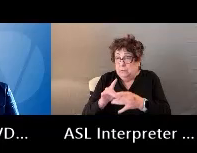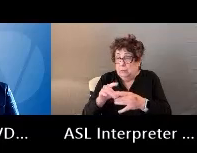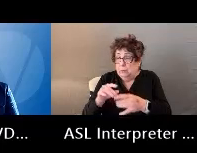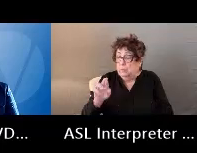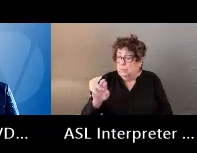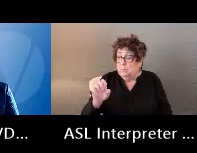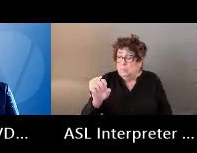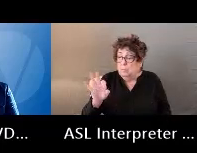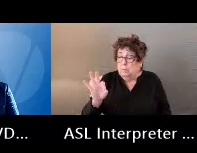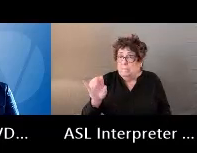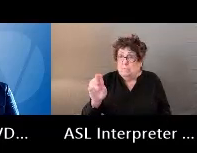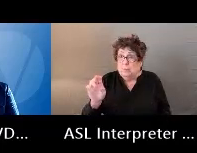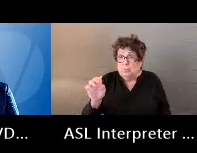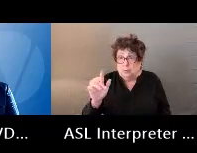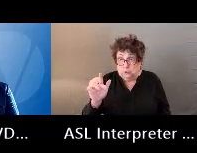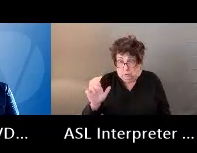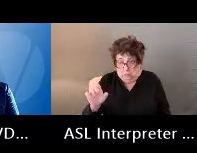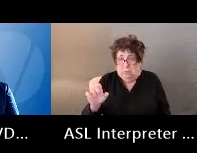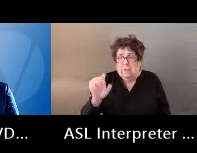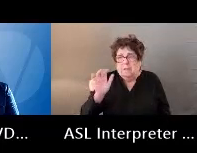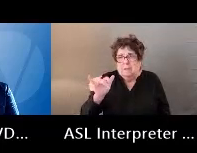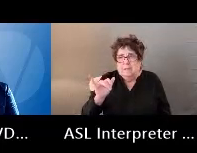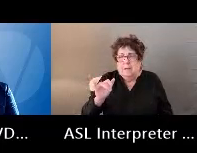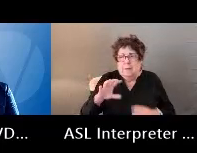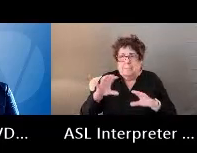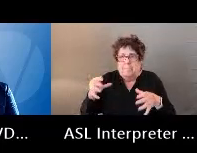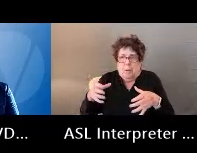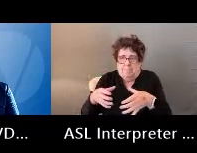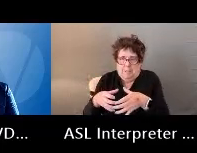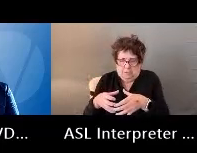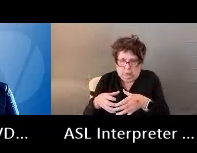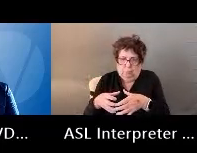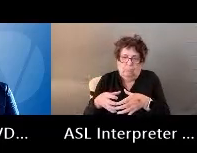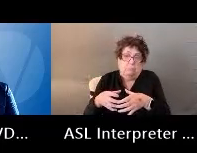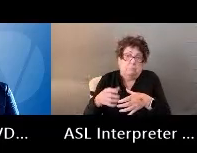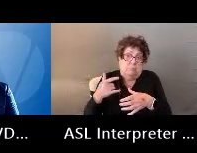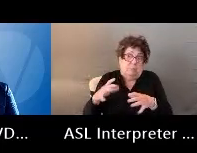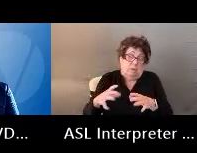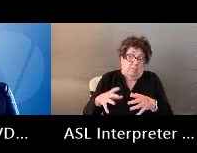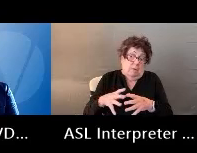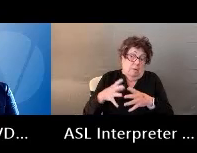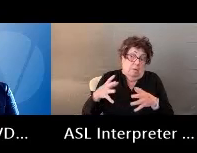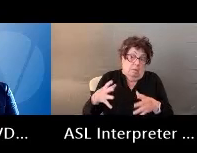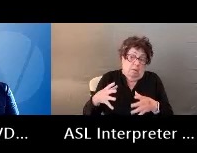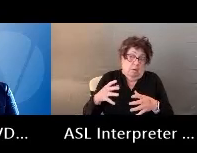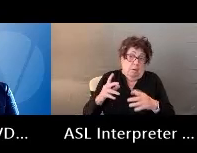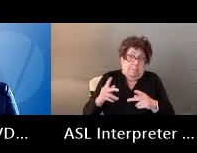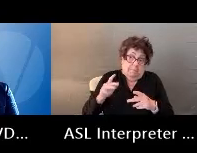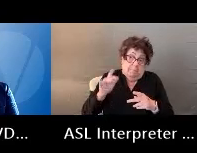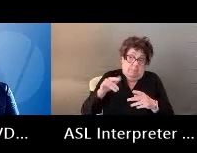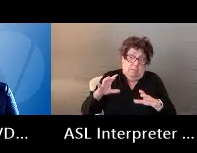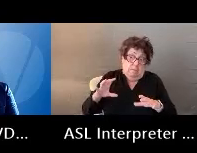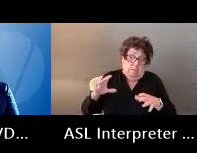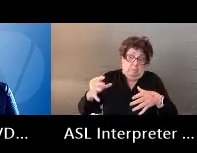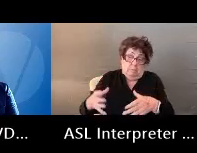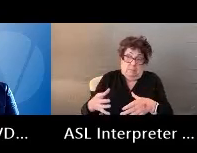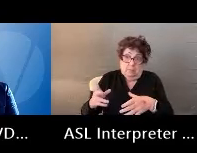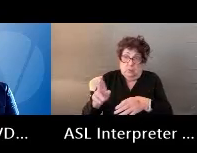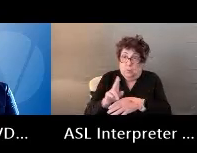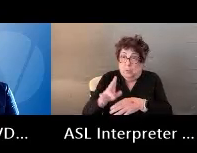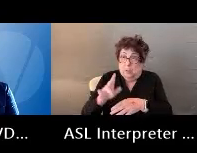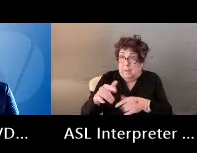amount of refugees that utilize a particular language, we make sure that that is